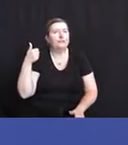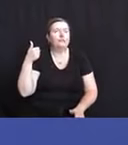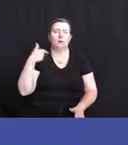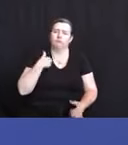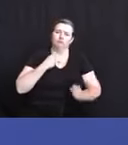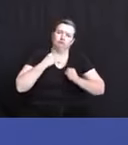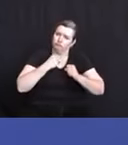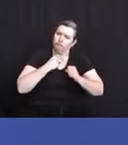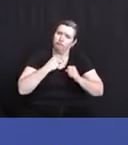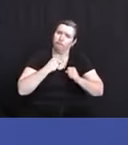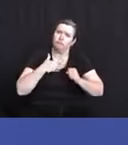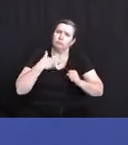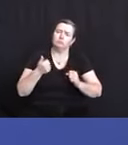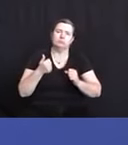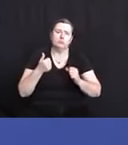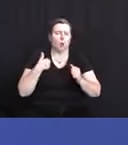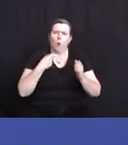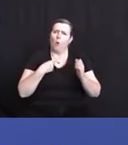absolute,